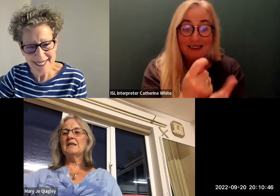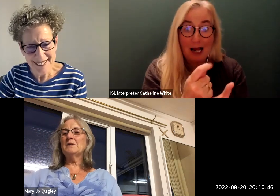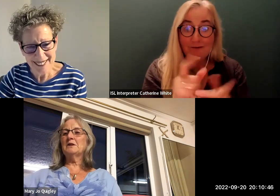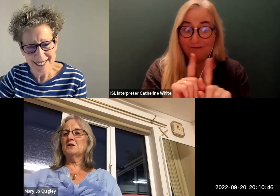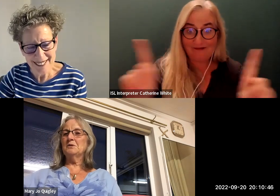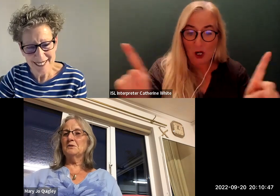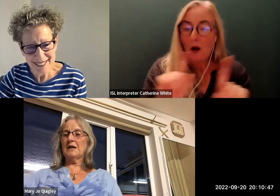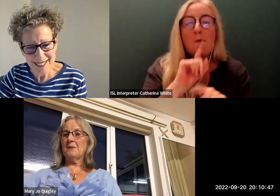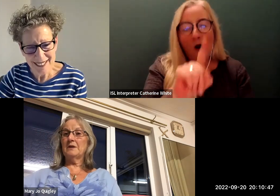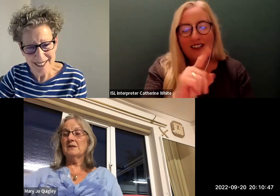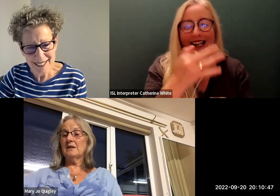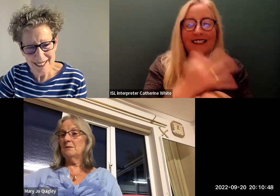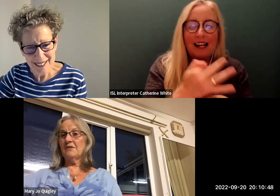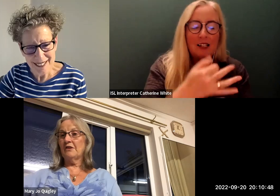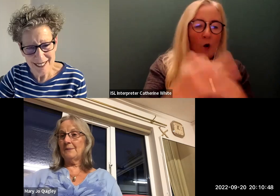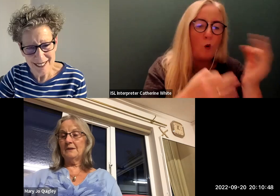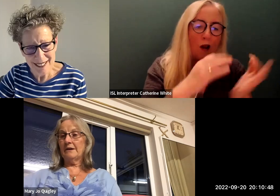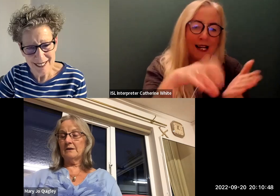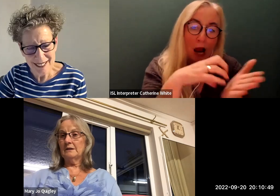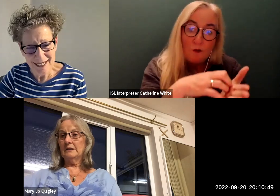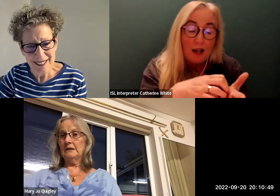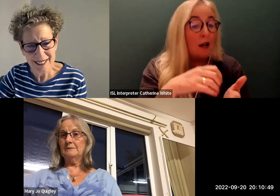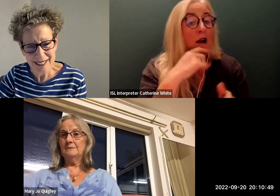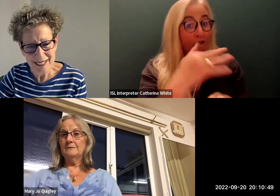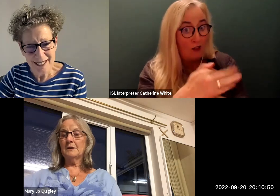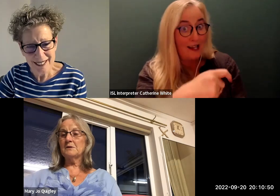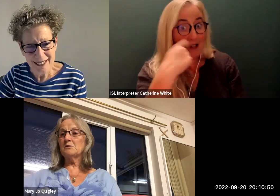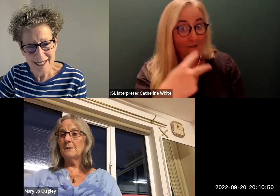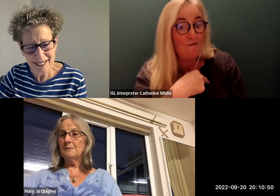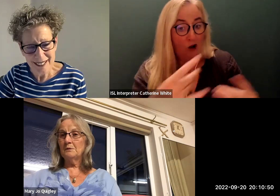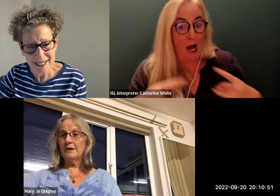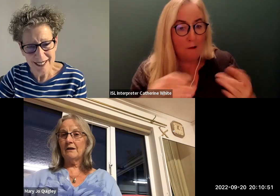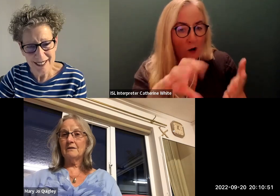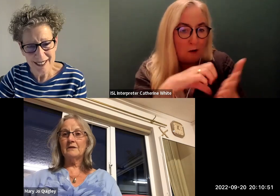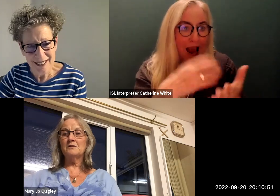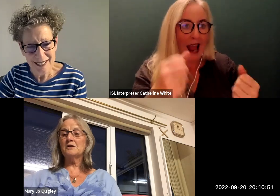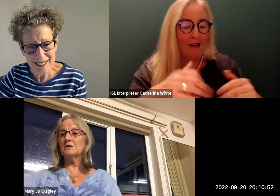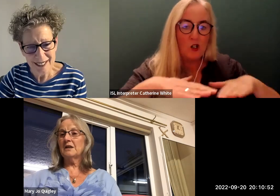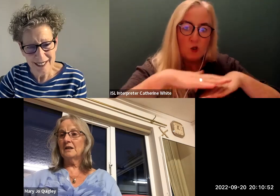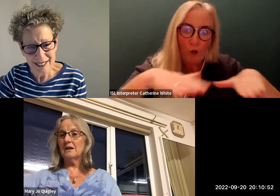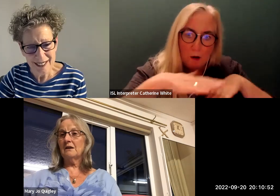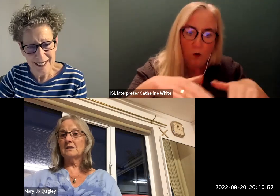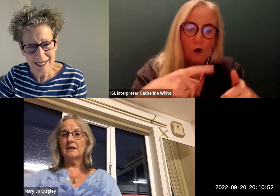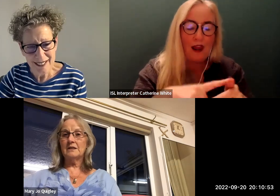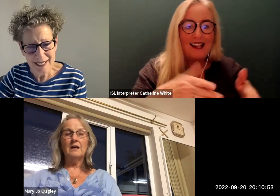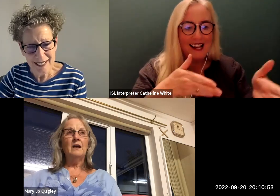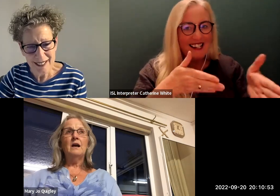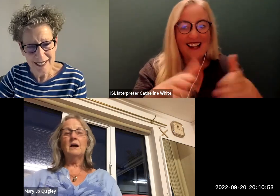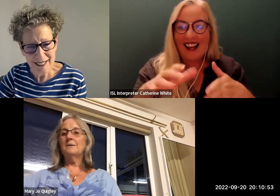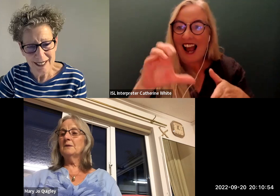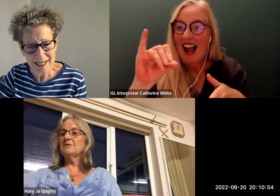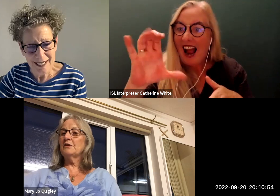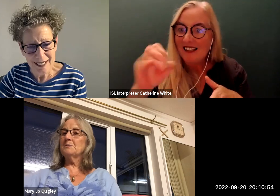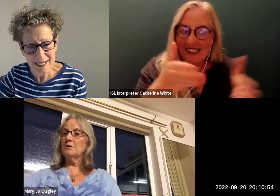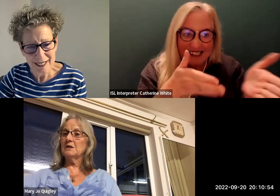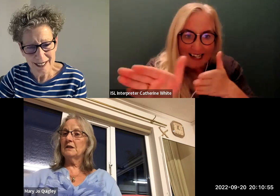So Daddy went to Cabra. He said he was very happy there. There was a swimming pool there. They used to go skating, ice skating.